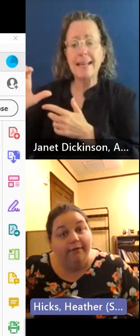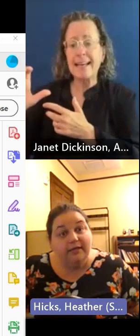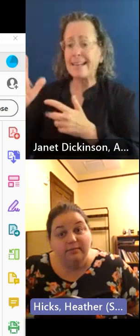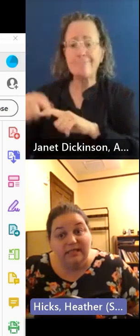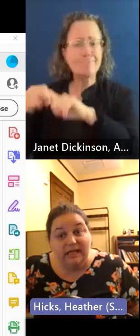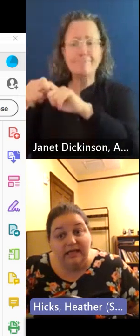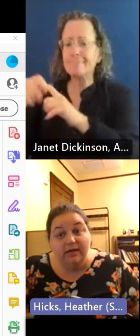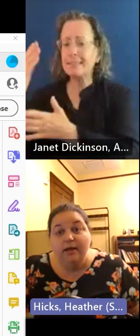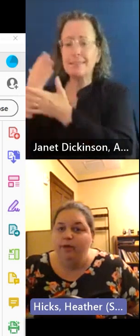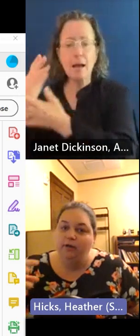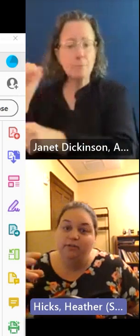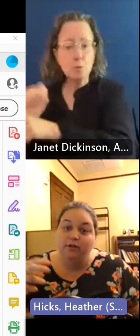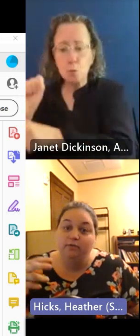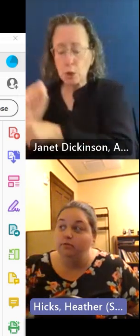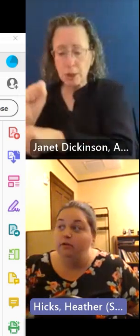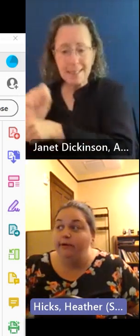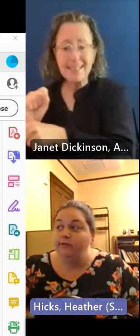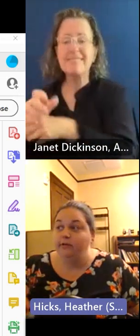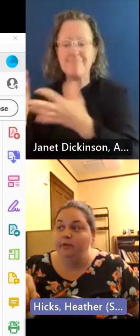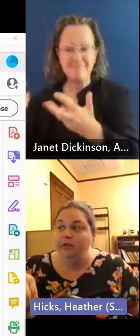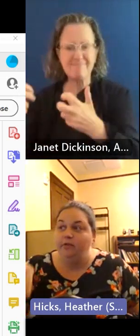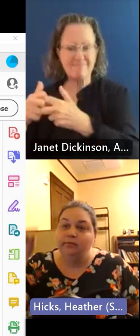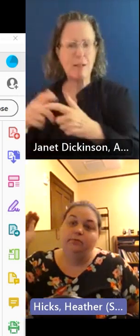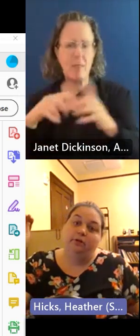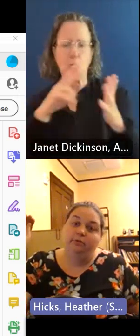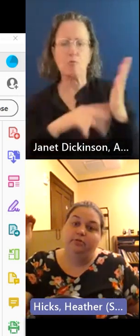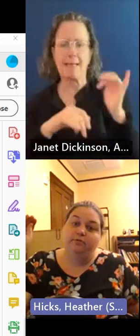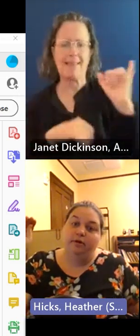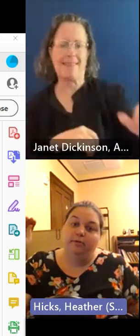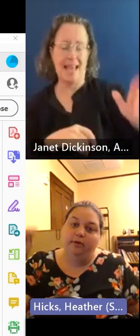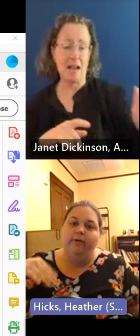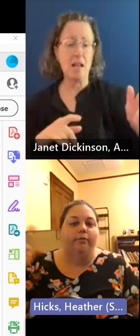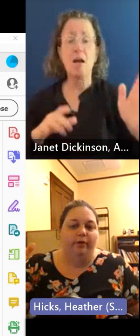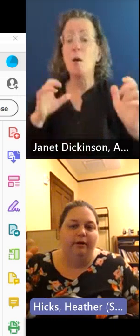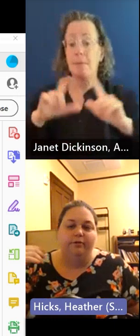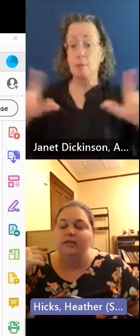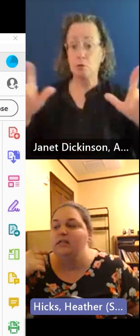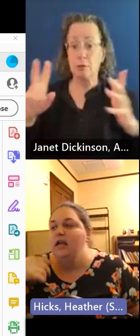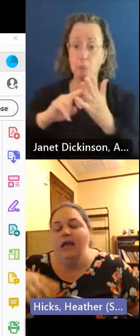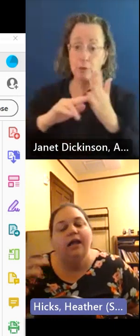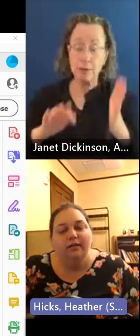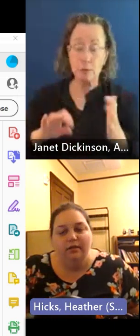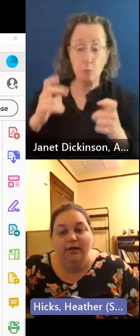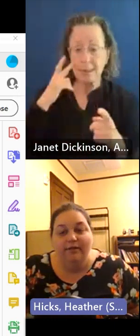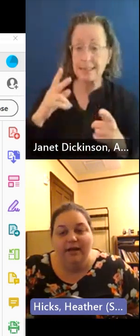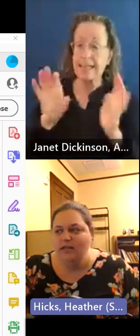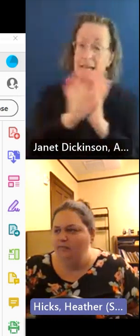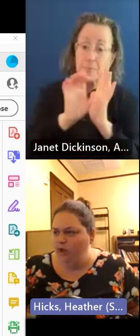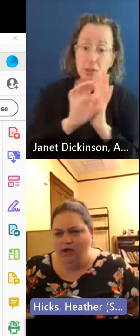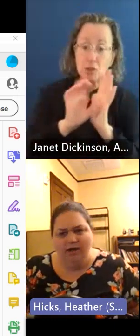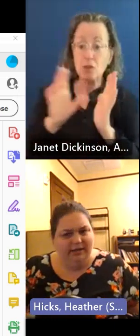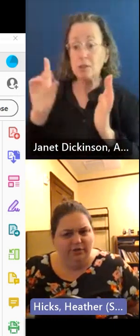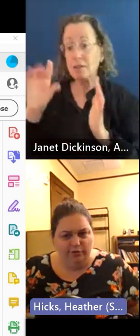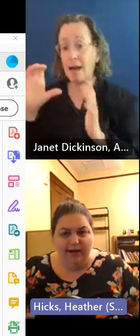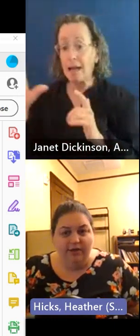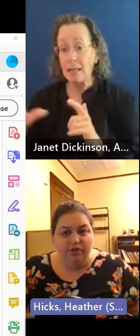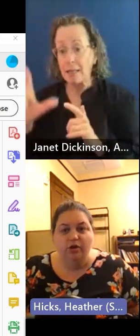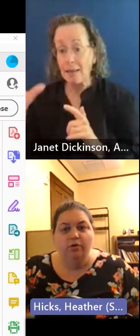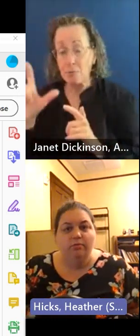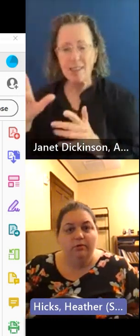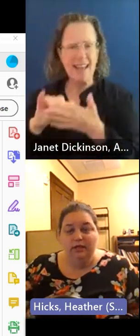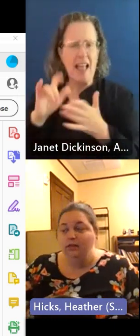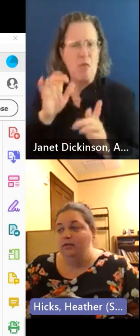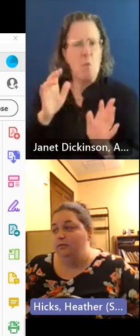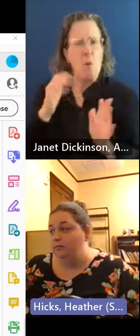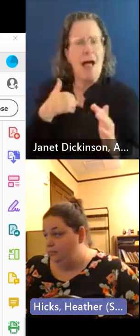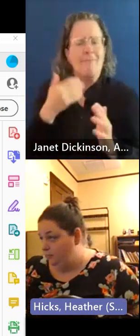what graphic is missing, but also screen readers are going to be like, image or document library or whatever it is, and they'll have an idea of what context you're trying to